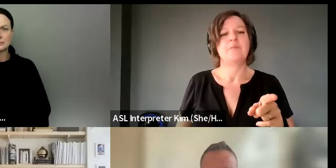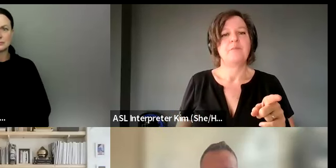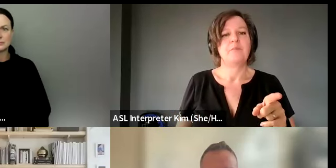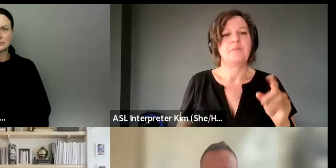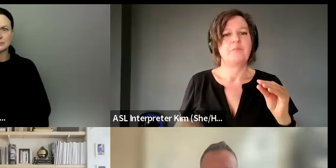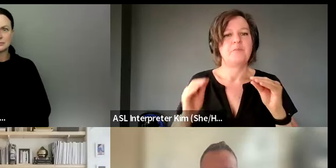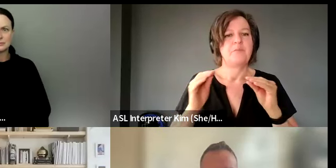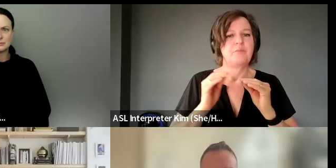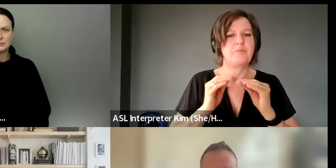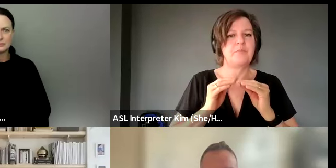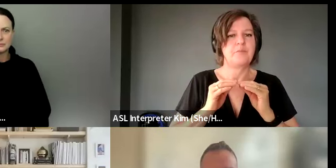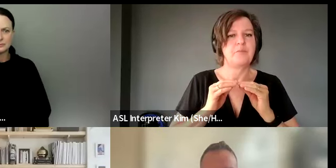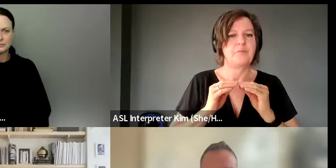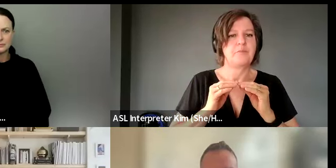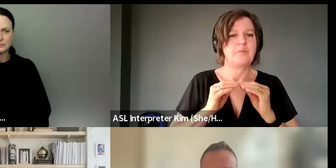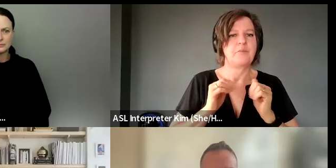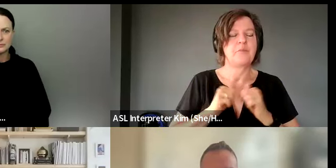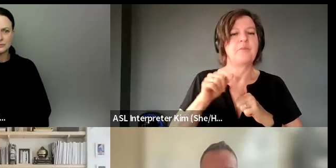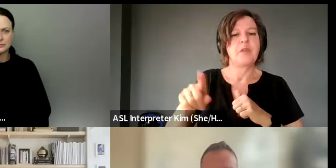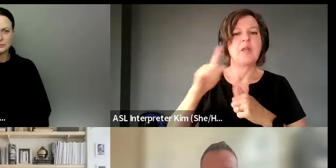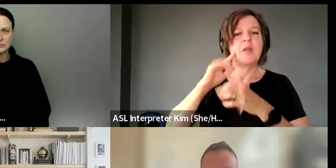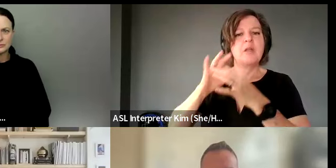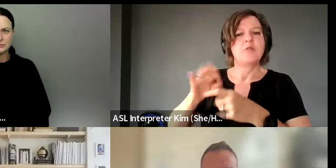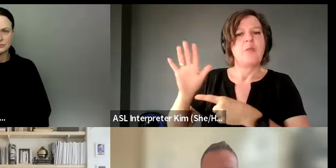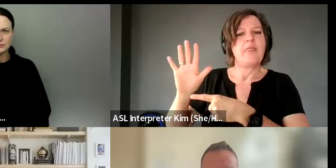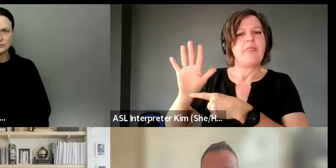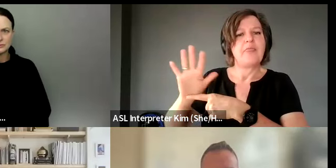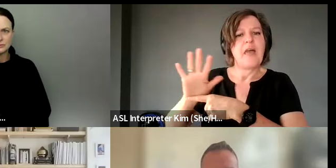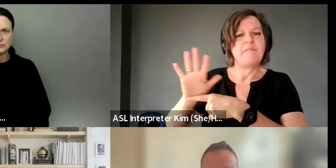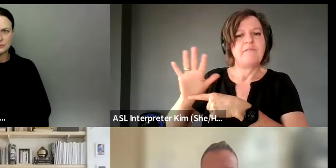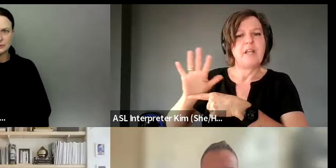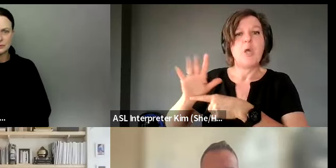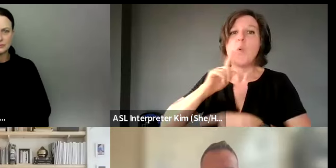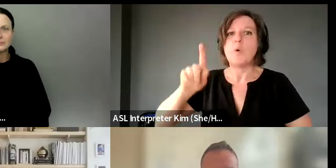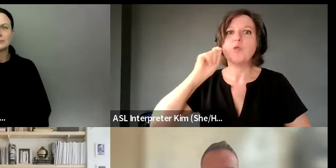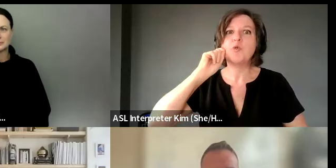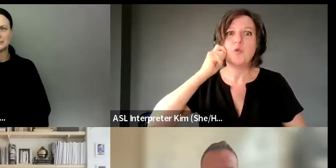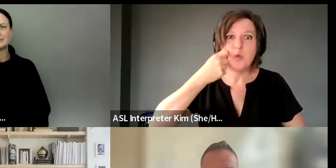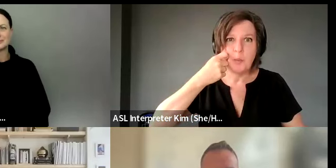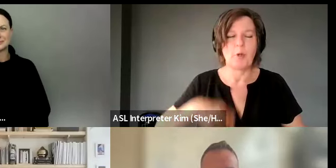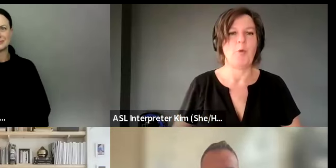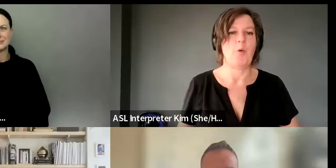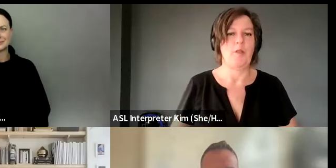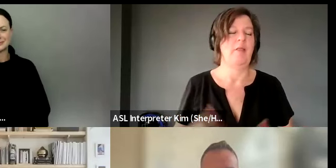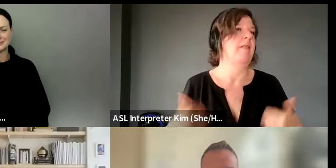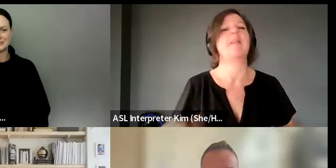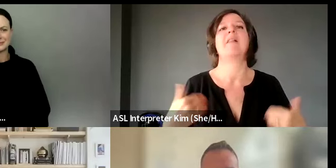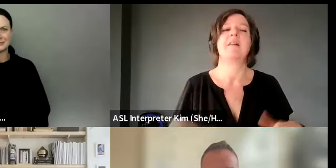to the that video is was super cool. Ah, that yes. video it